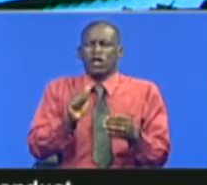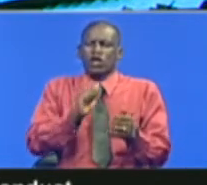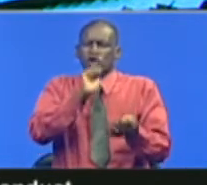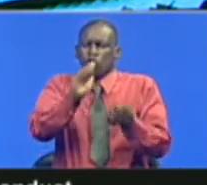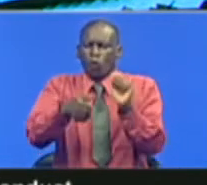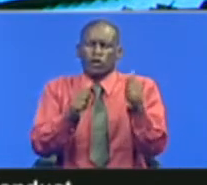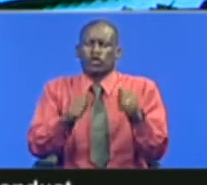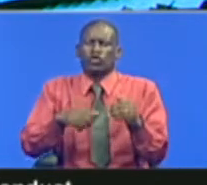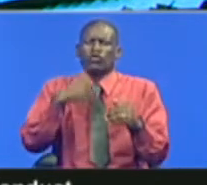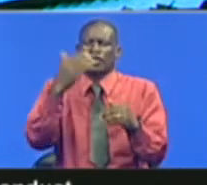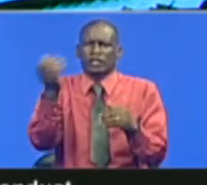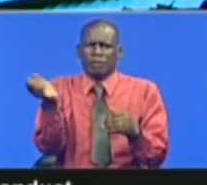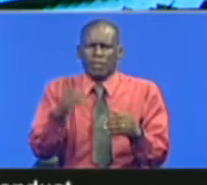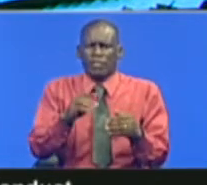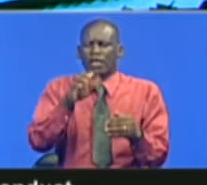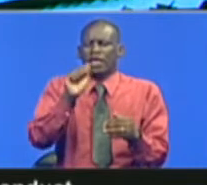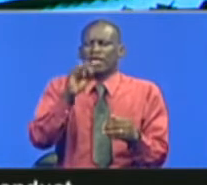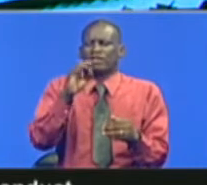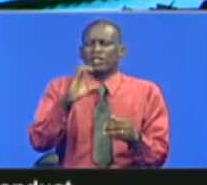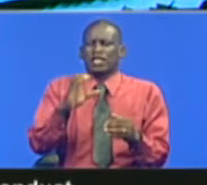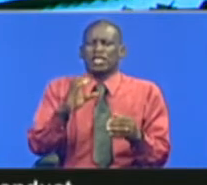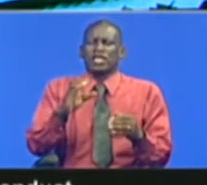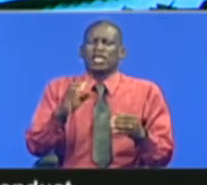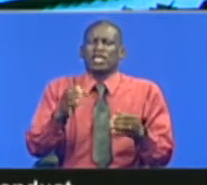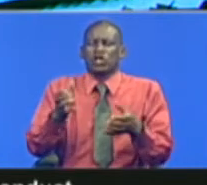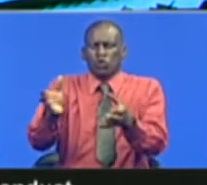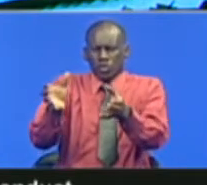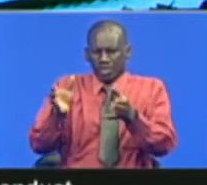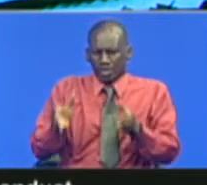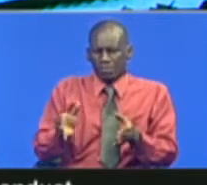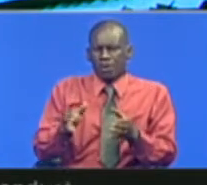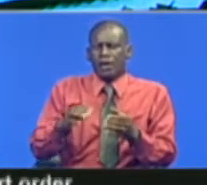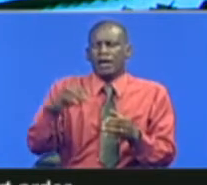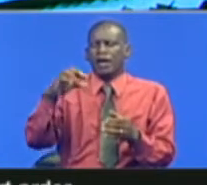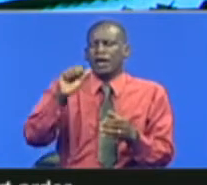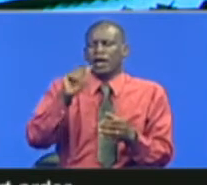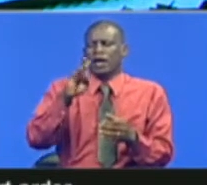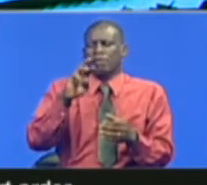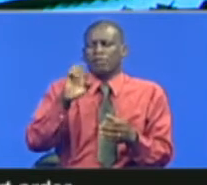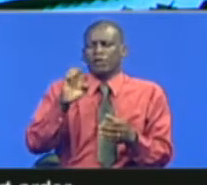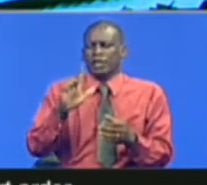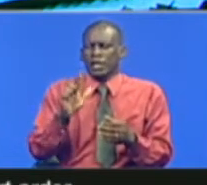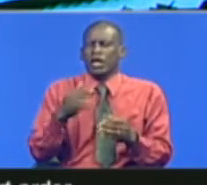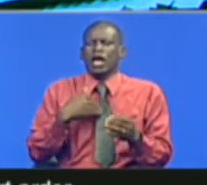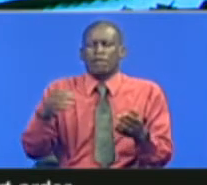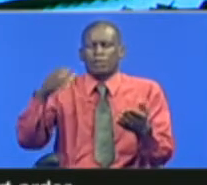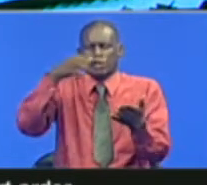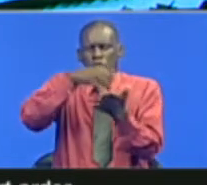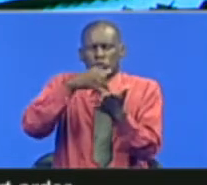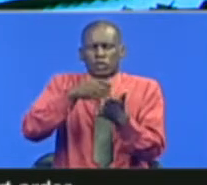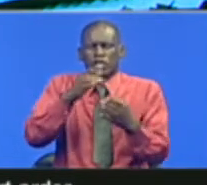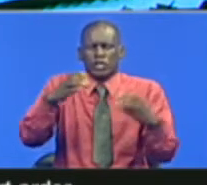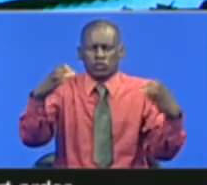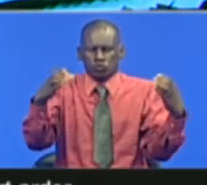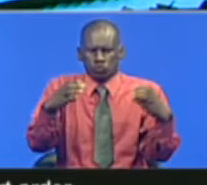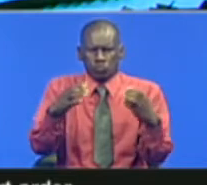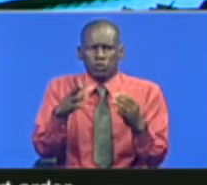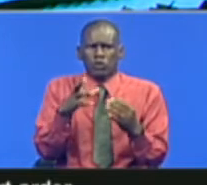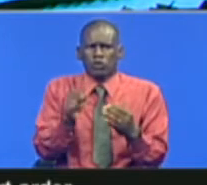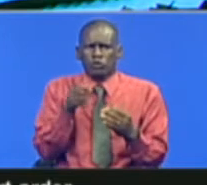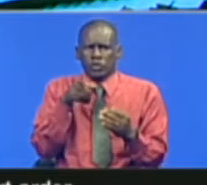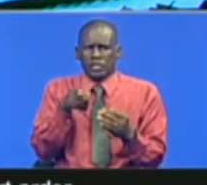And AFC Leopards goalkeeper Gabriel Andika is among the players called up for the regional assignment in a squad that features